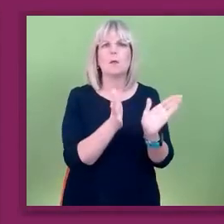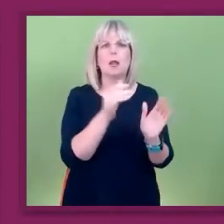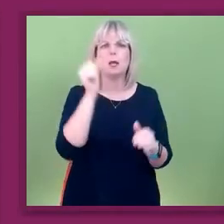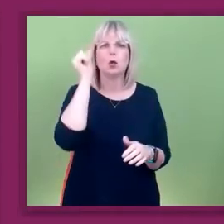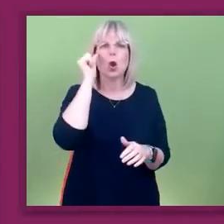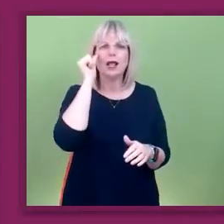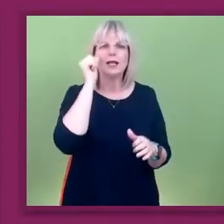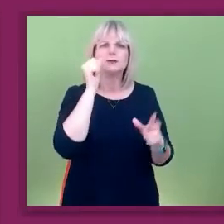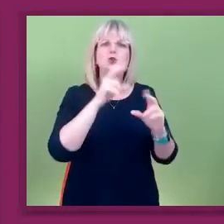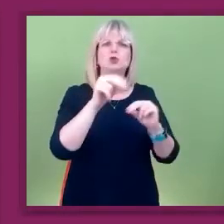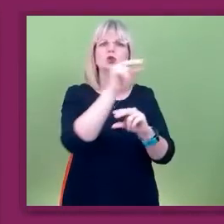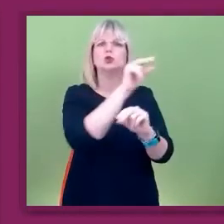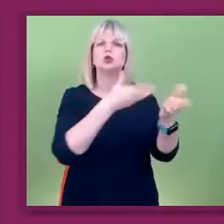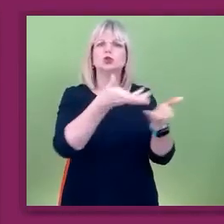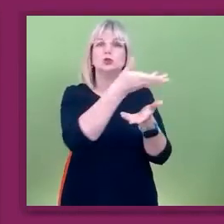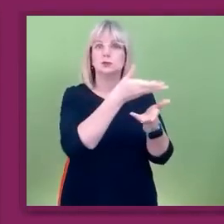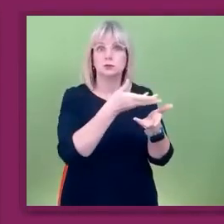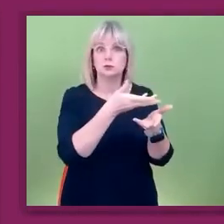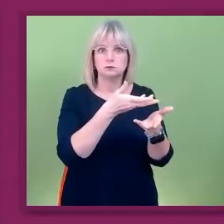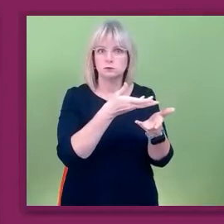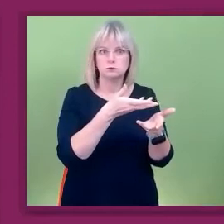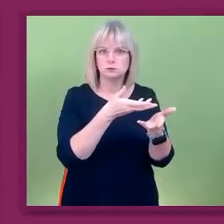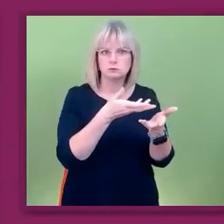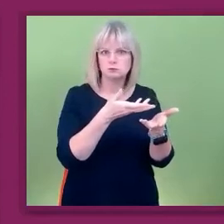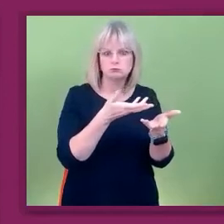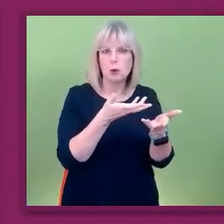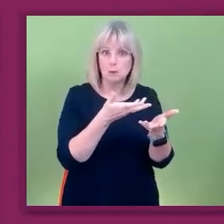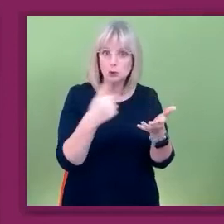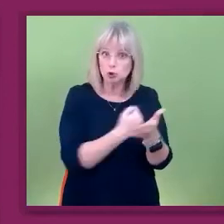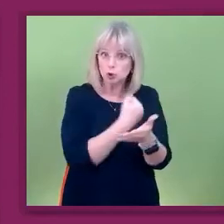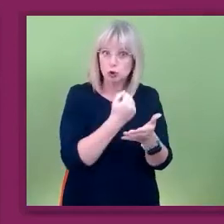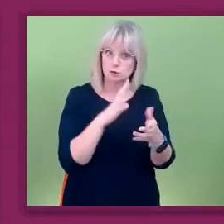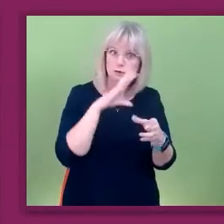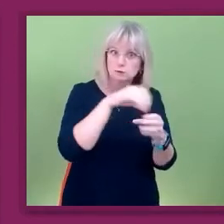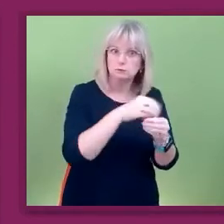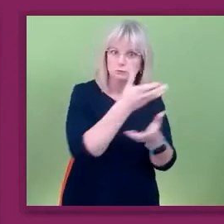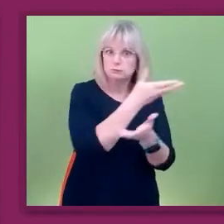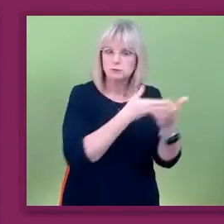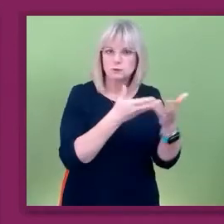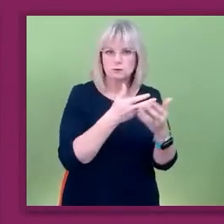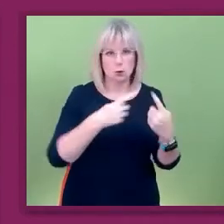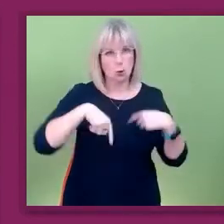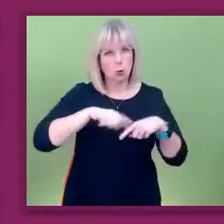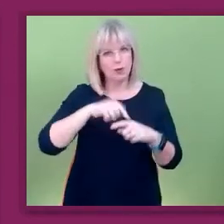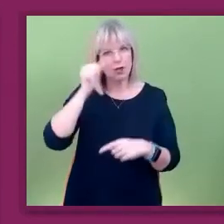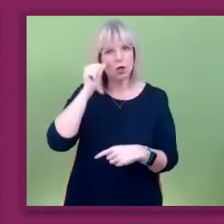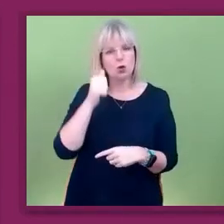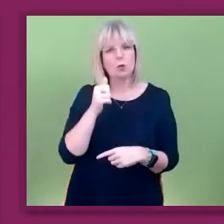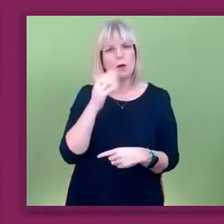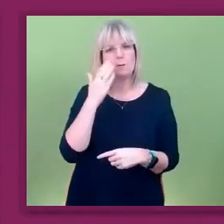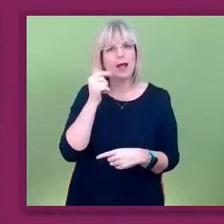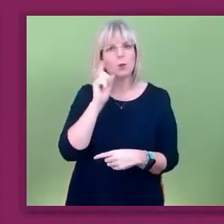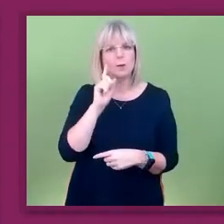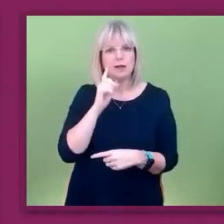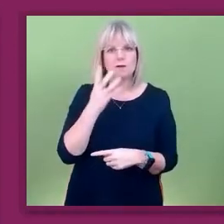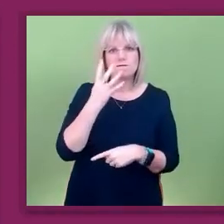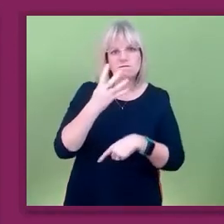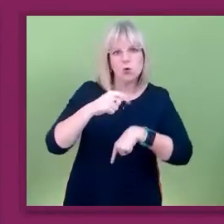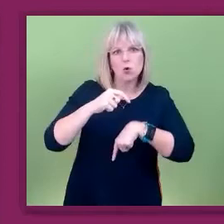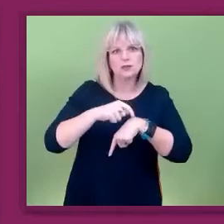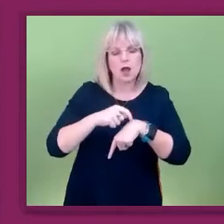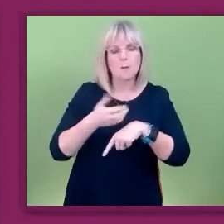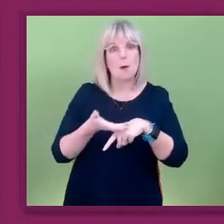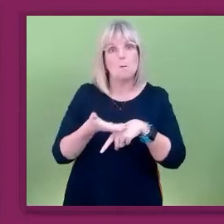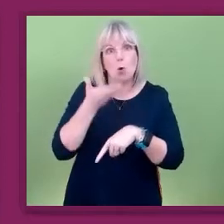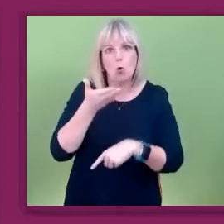really unacceptable, as we all know, that Black women are 4 times more likely to experience a pregnancy-related death than white women,